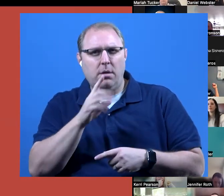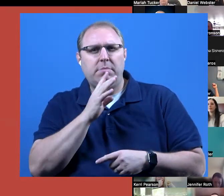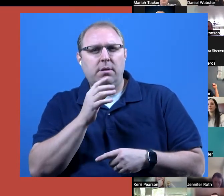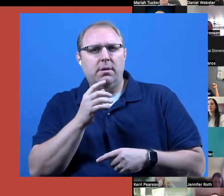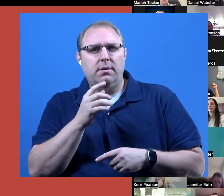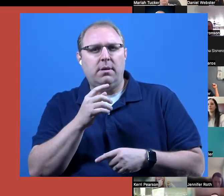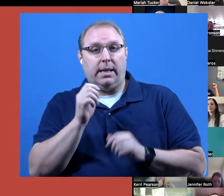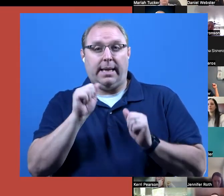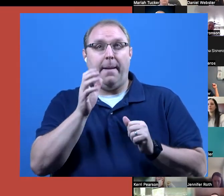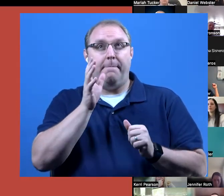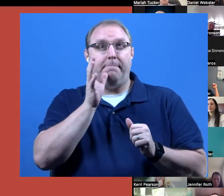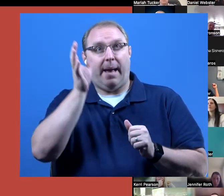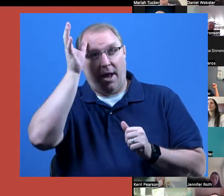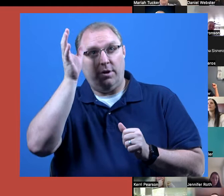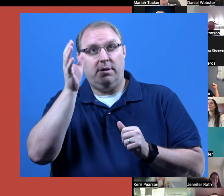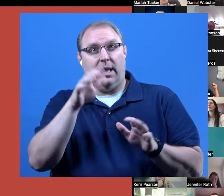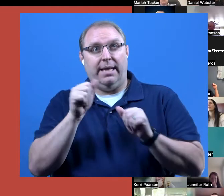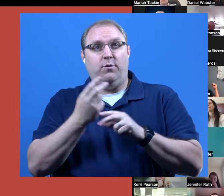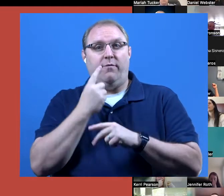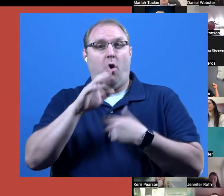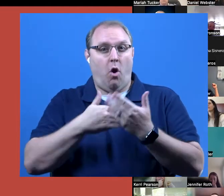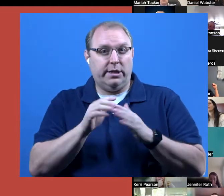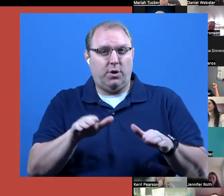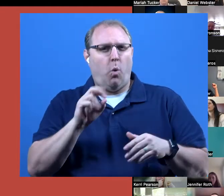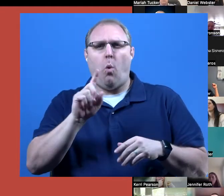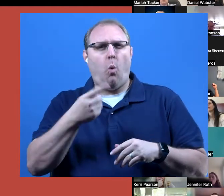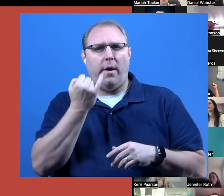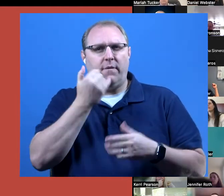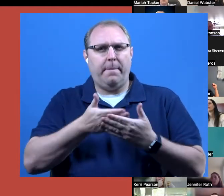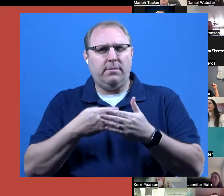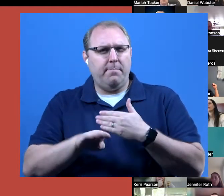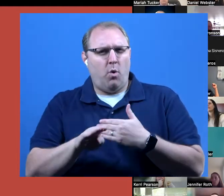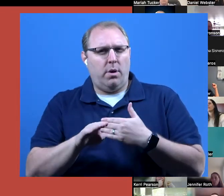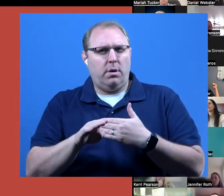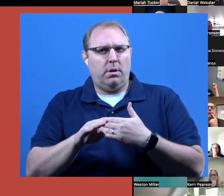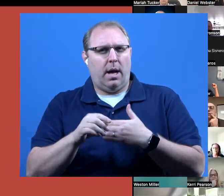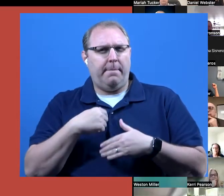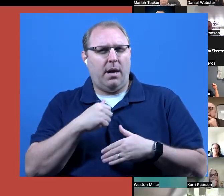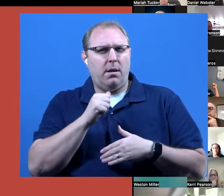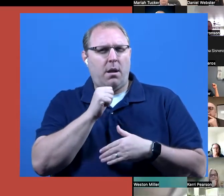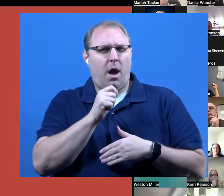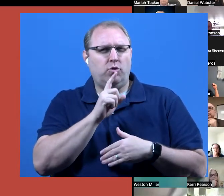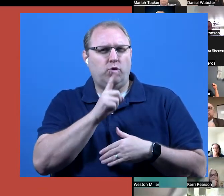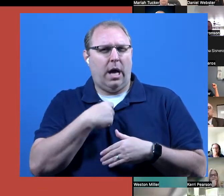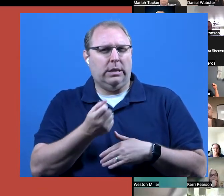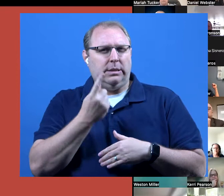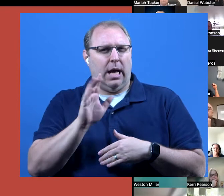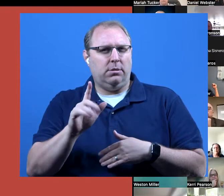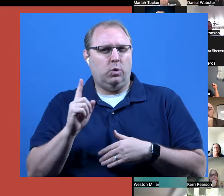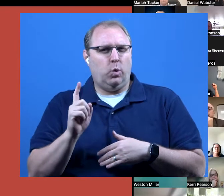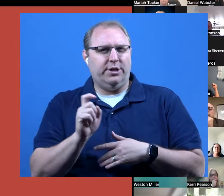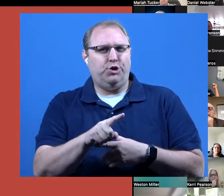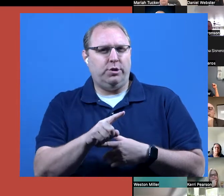I'm not sure I understood the question. 6 months. So what I was meaning by that is